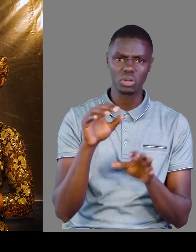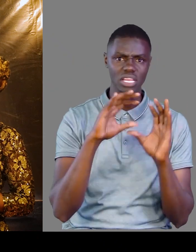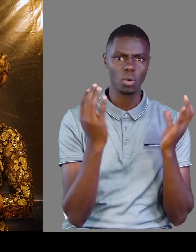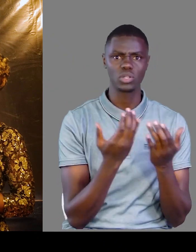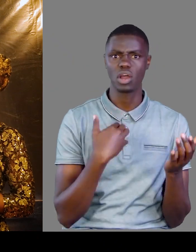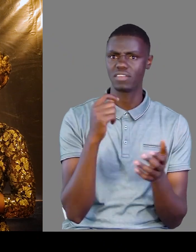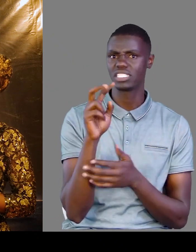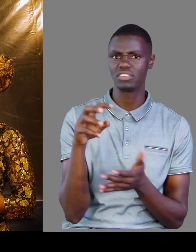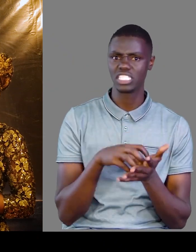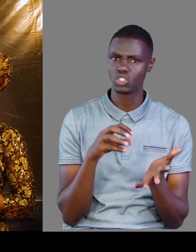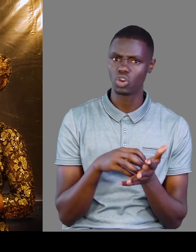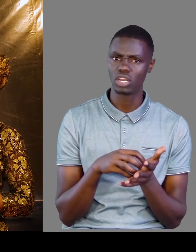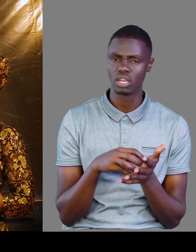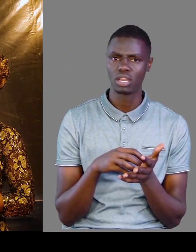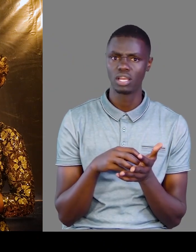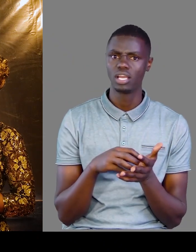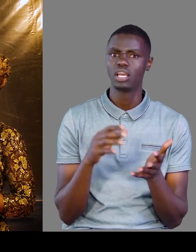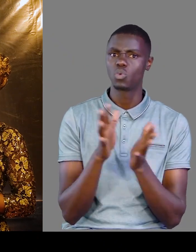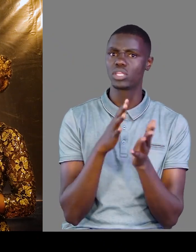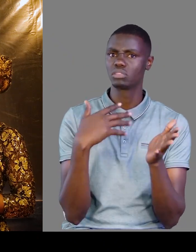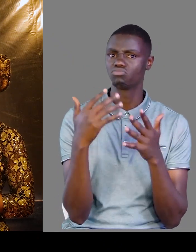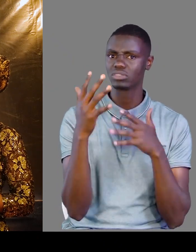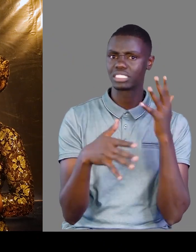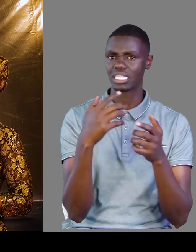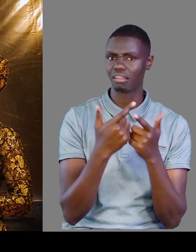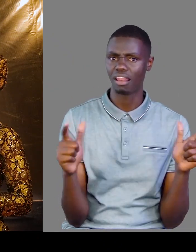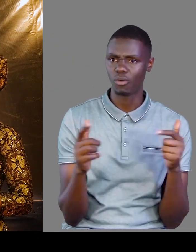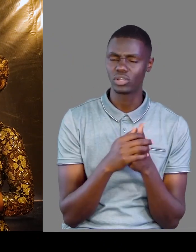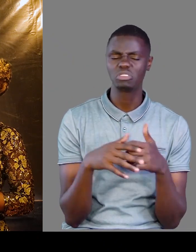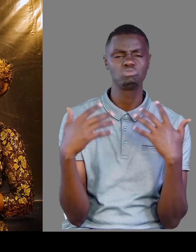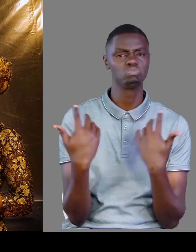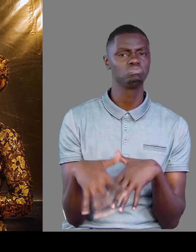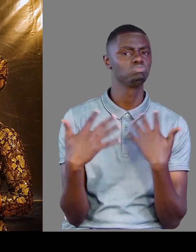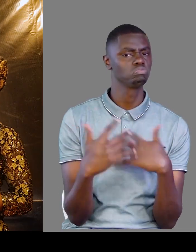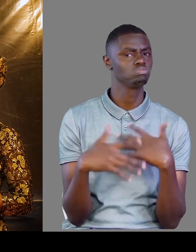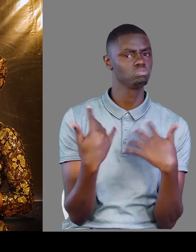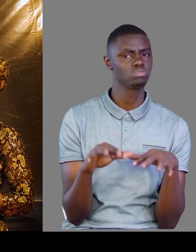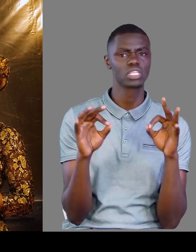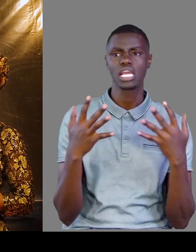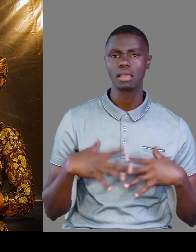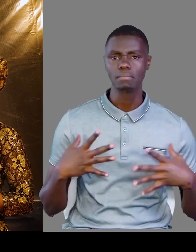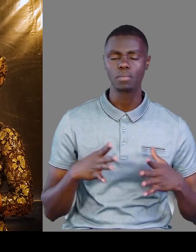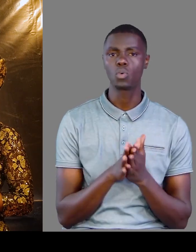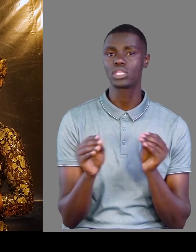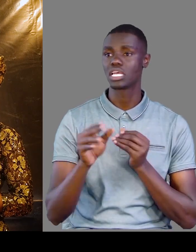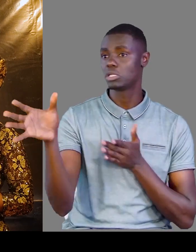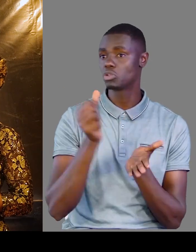TV station, with sign language. It's impressive the number of persons with disability that we've